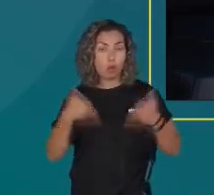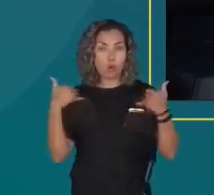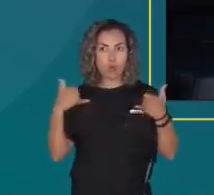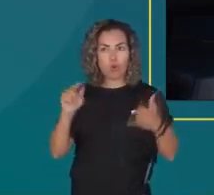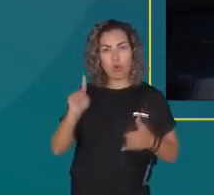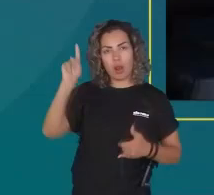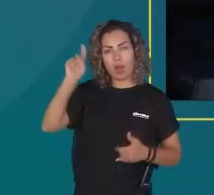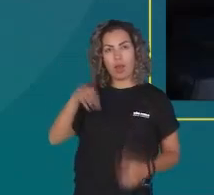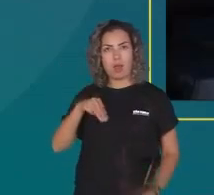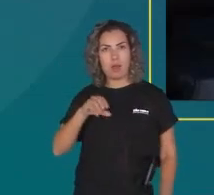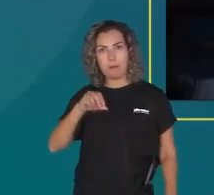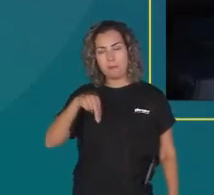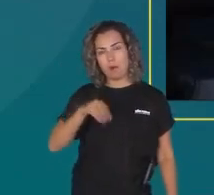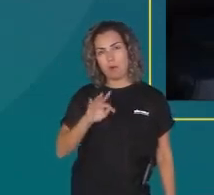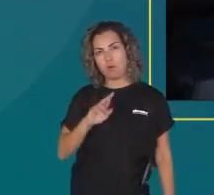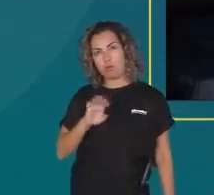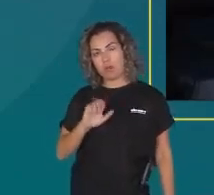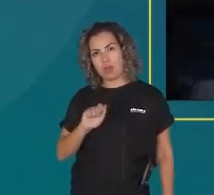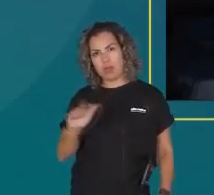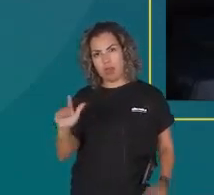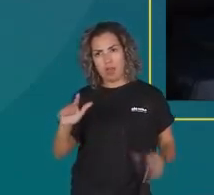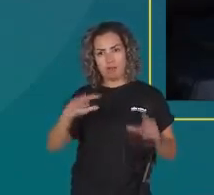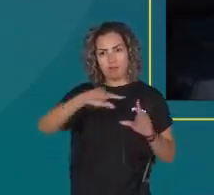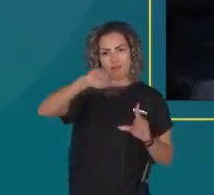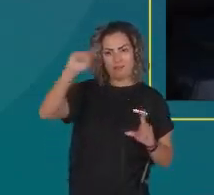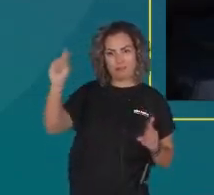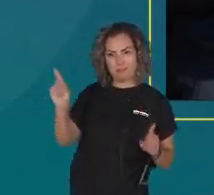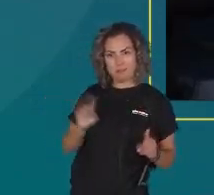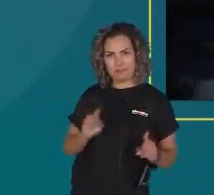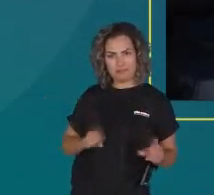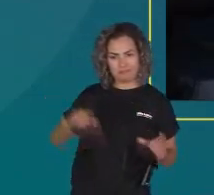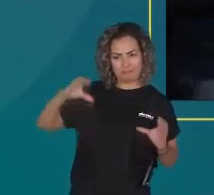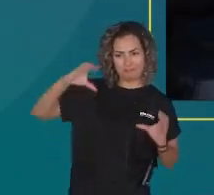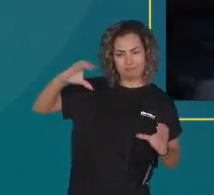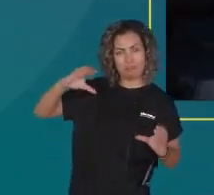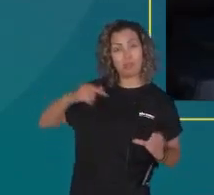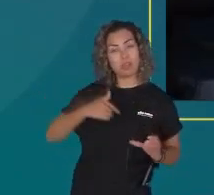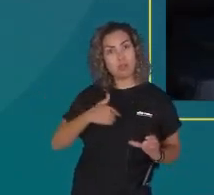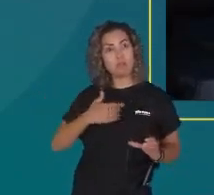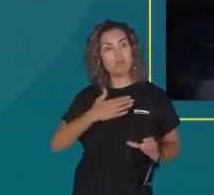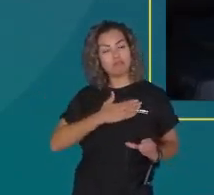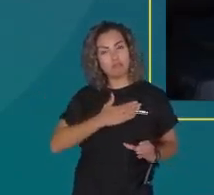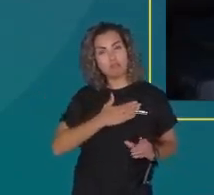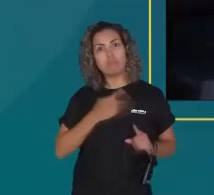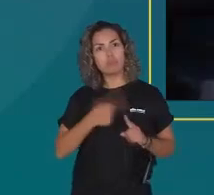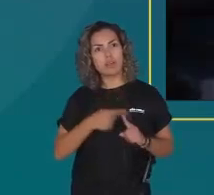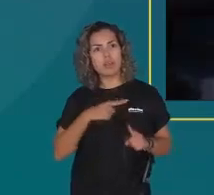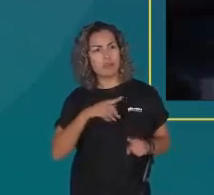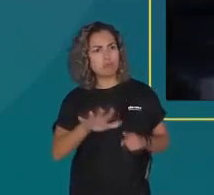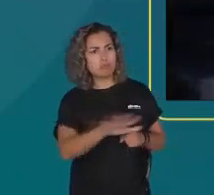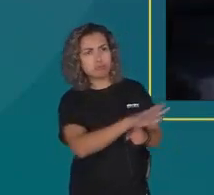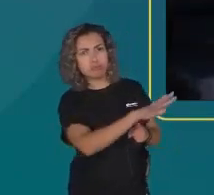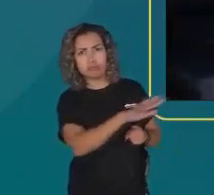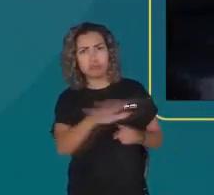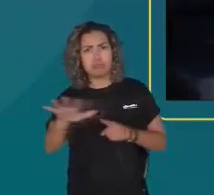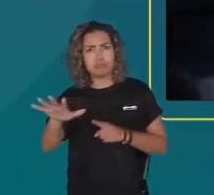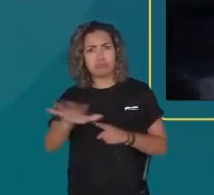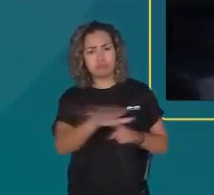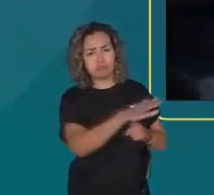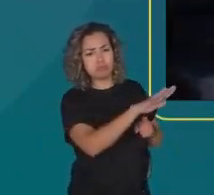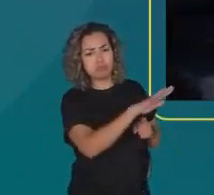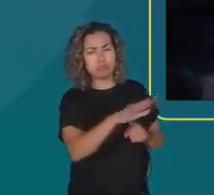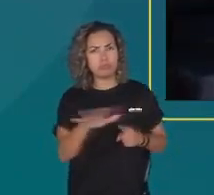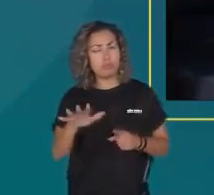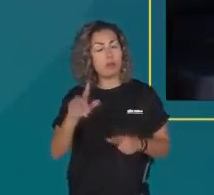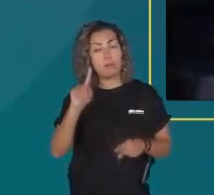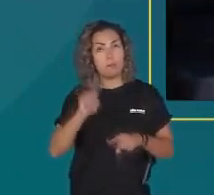a ban on pesticides. And I think it's a discussion that we need to have more worldwide and